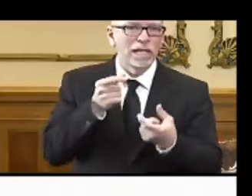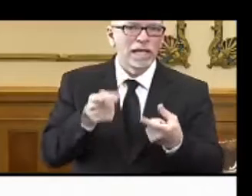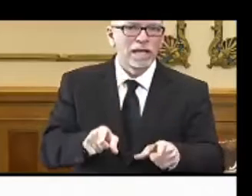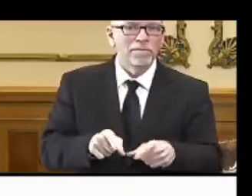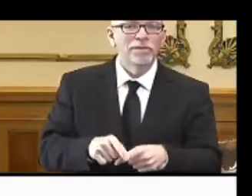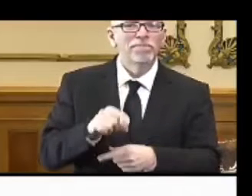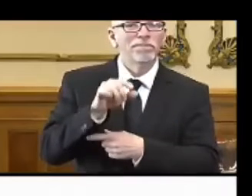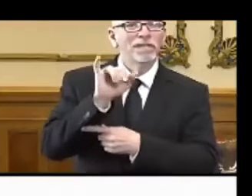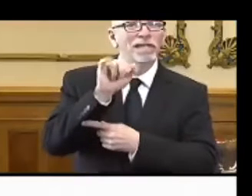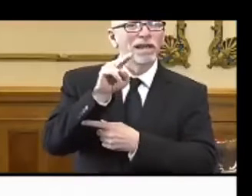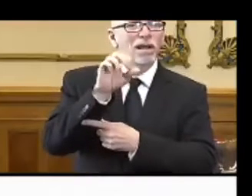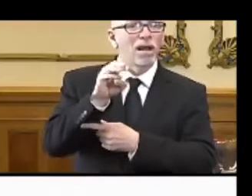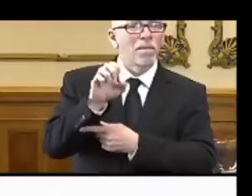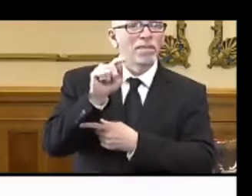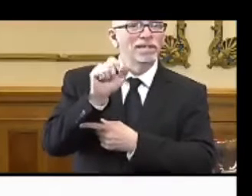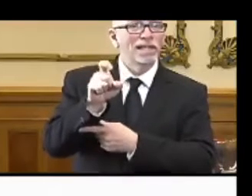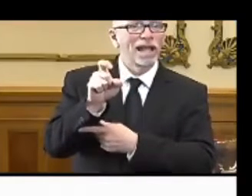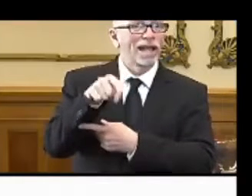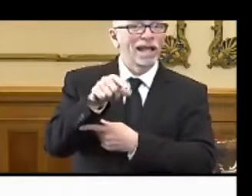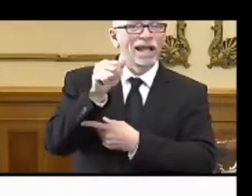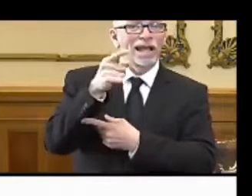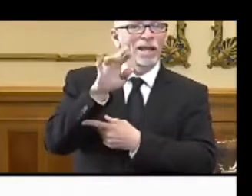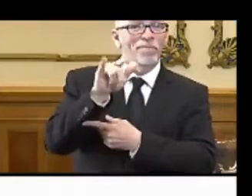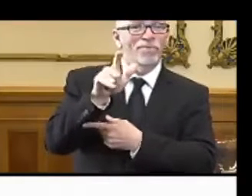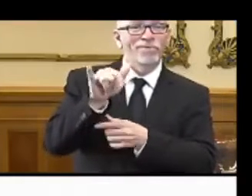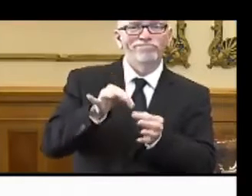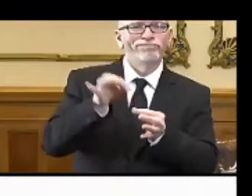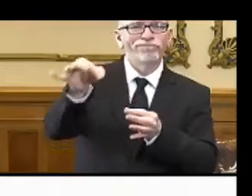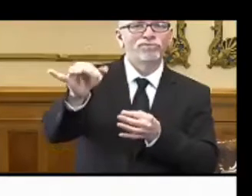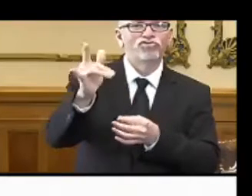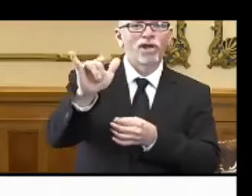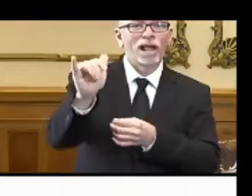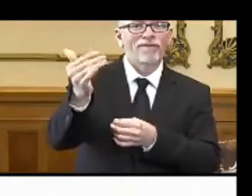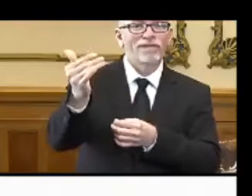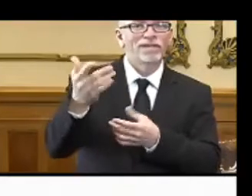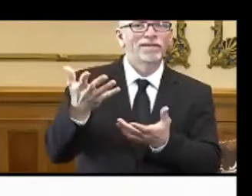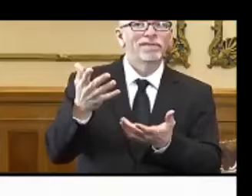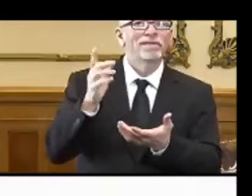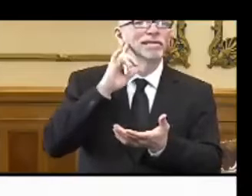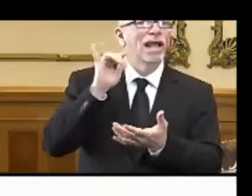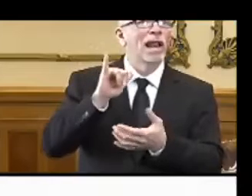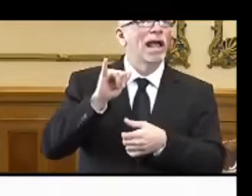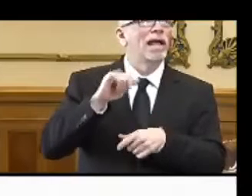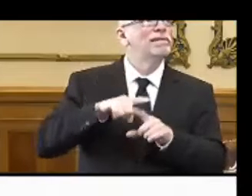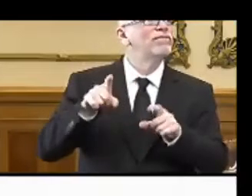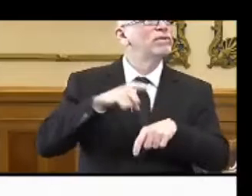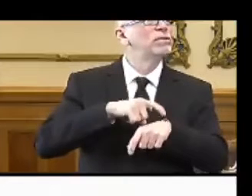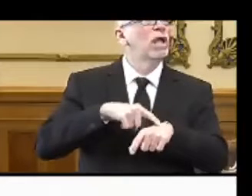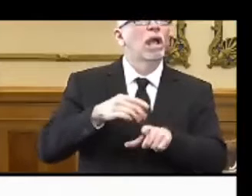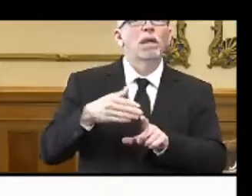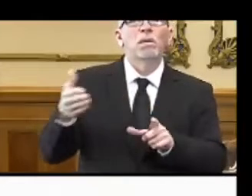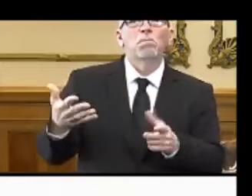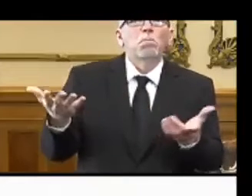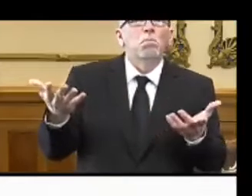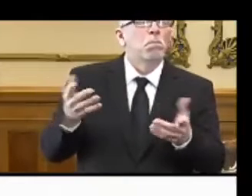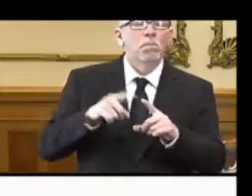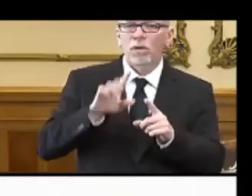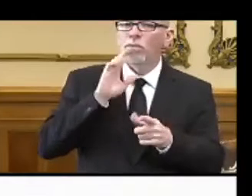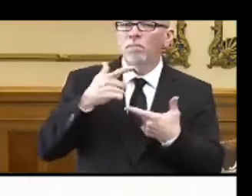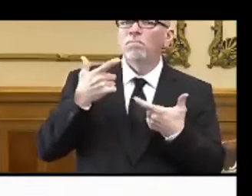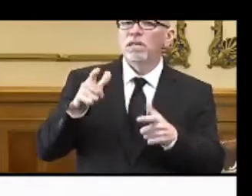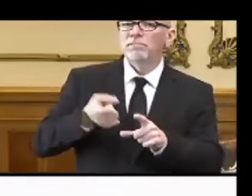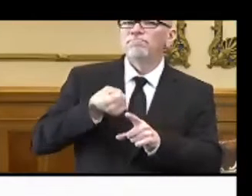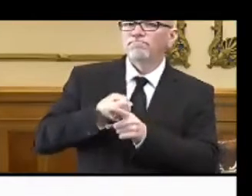Income tax day has been moved back to July 15th, and while that sounds just like a timing difference, it's going to put significant